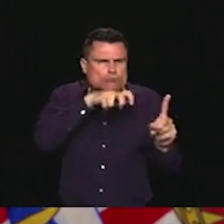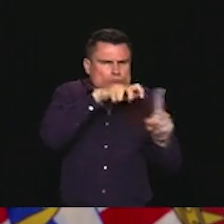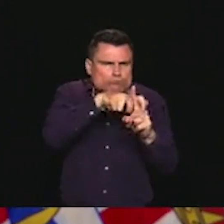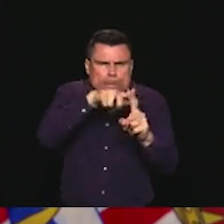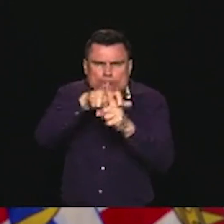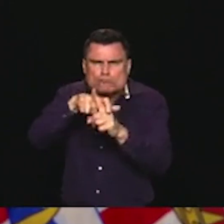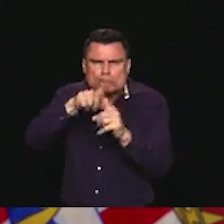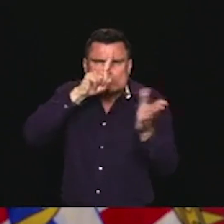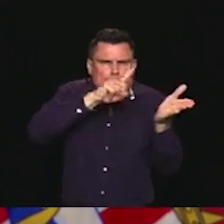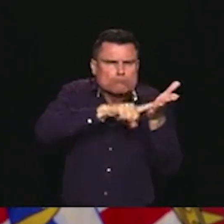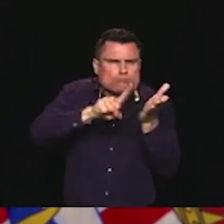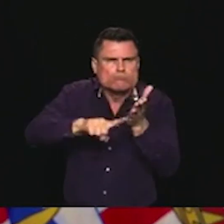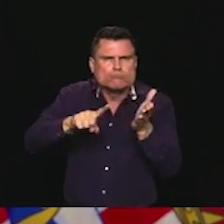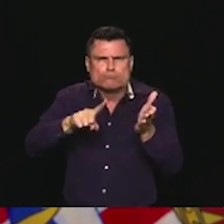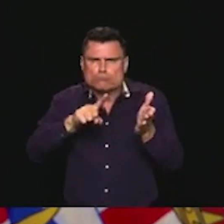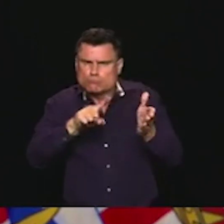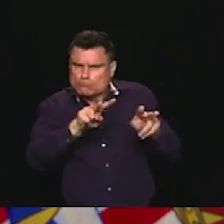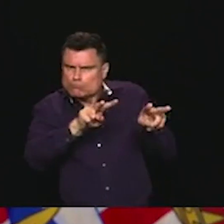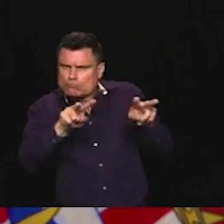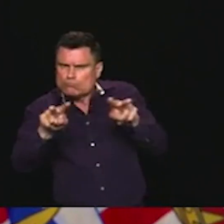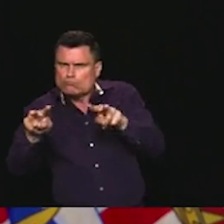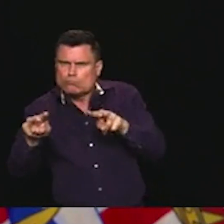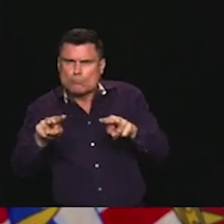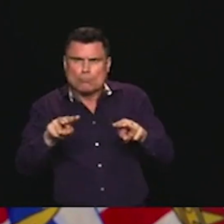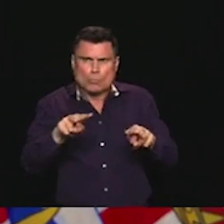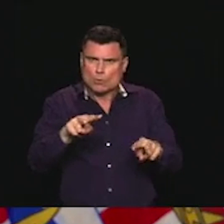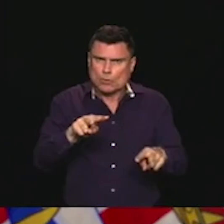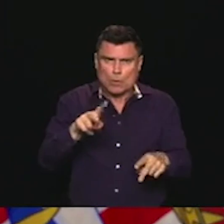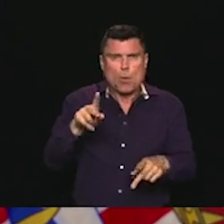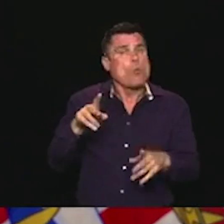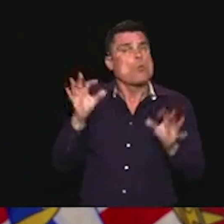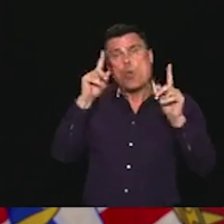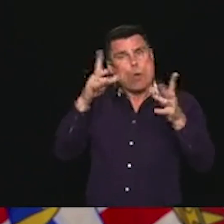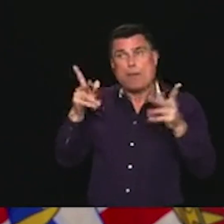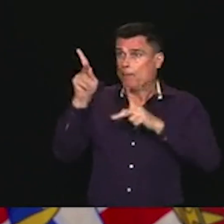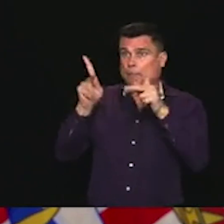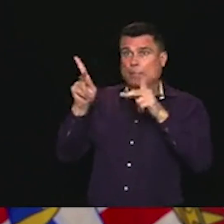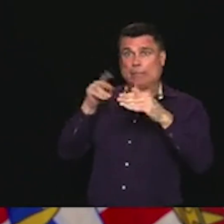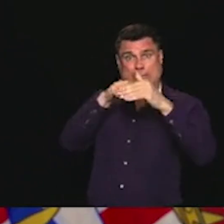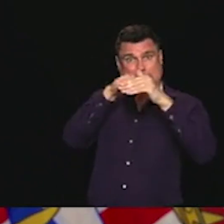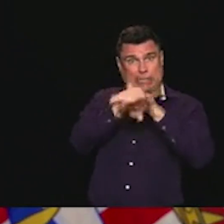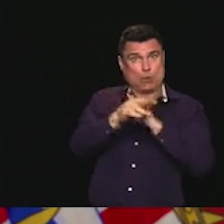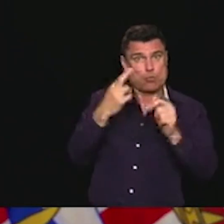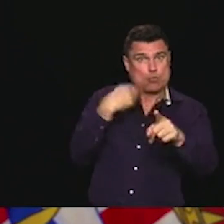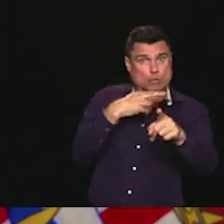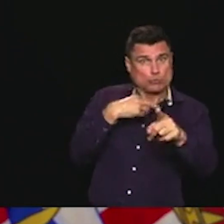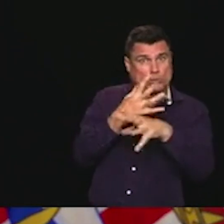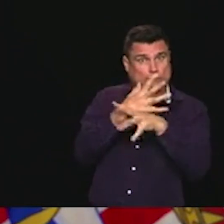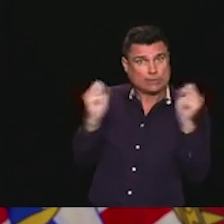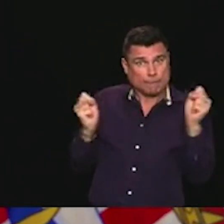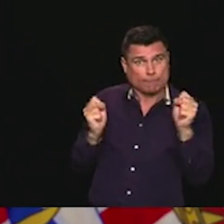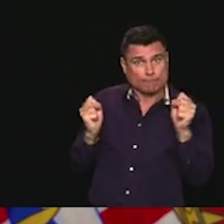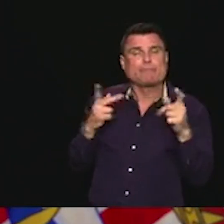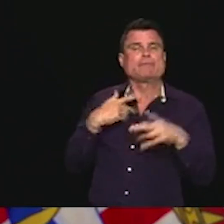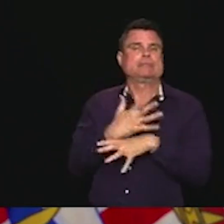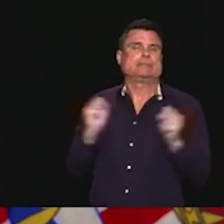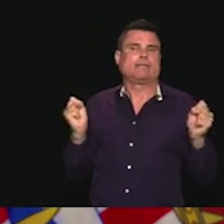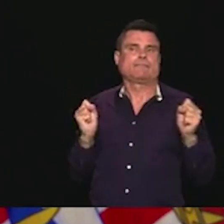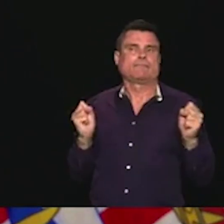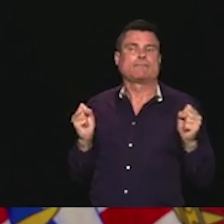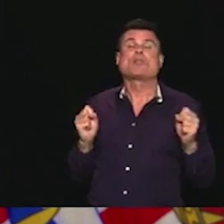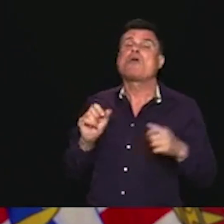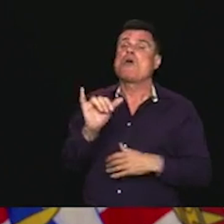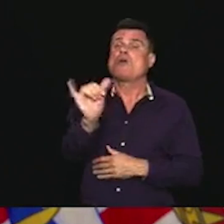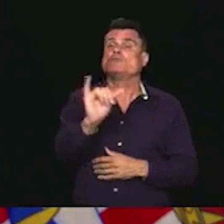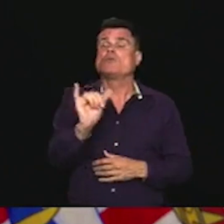that can keep the public safe. So if you have concerns about safety in a business, whether it's